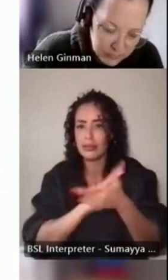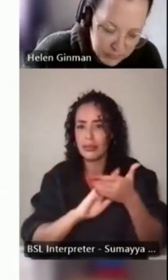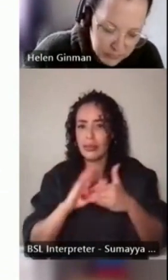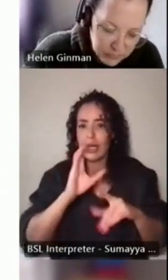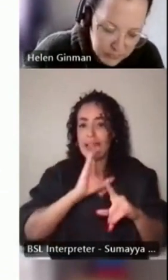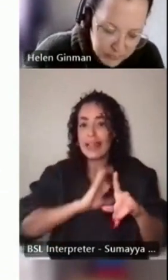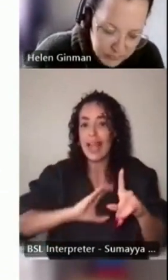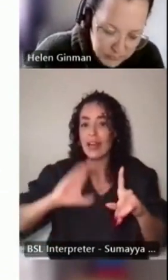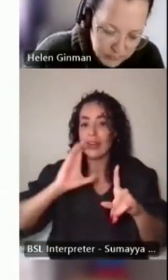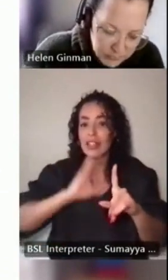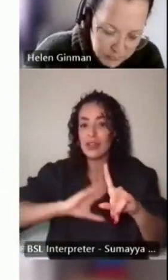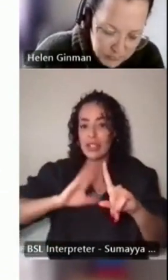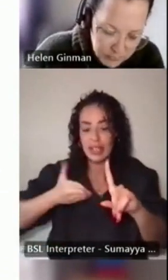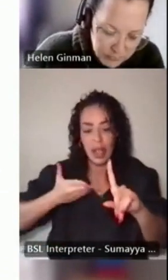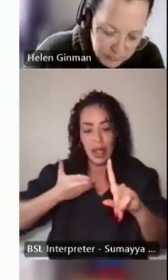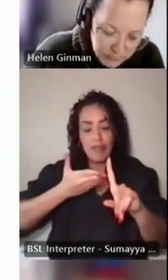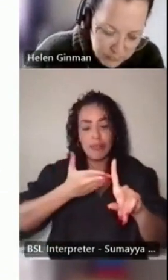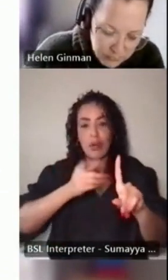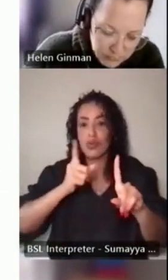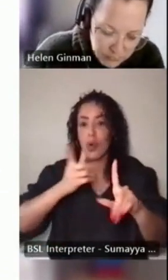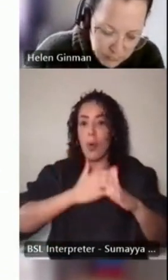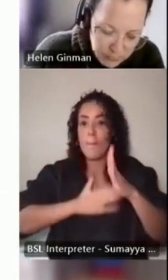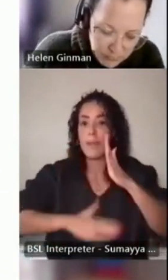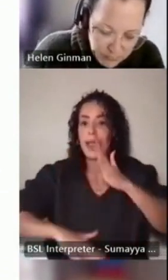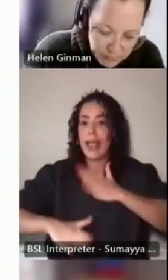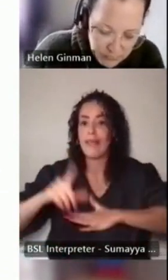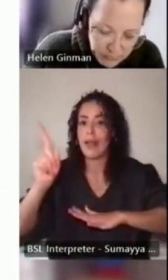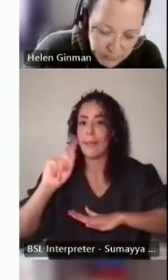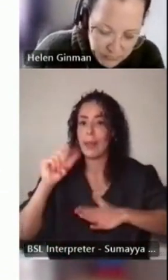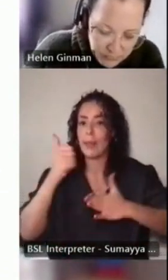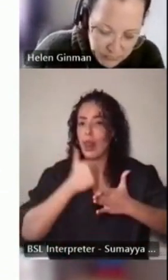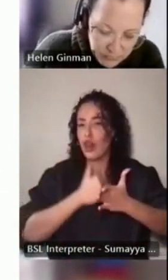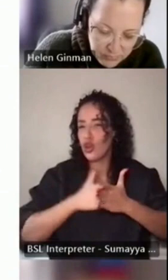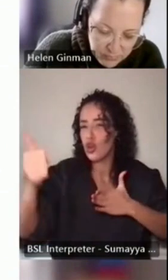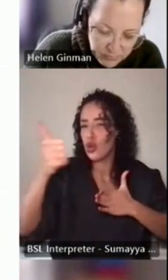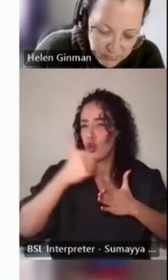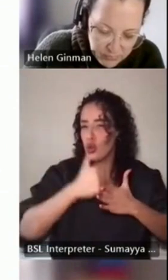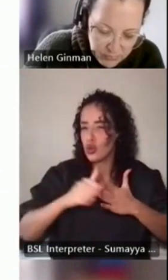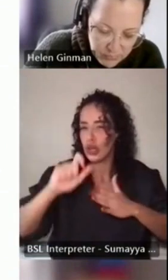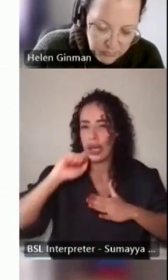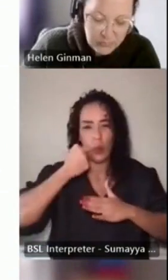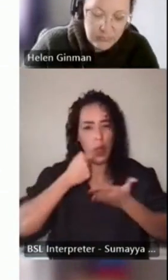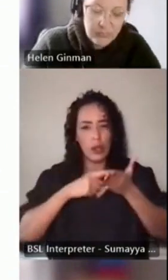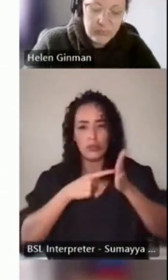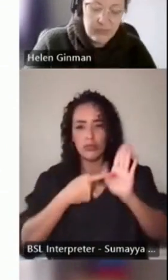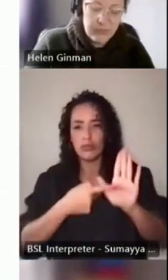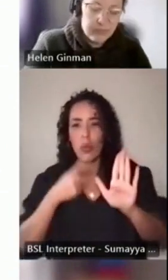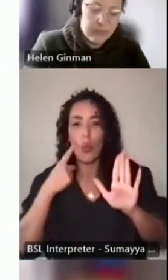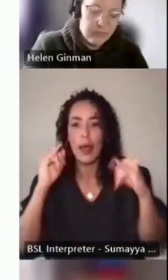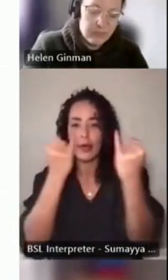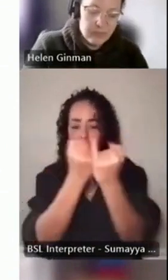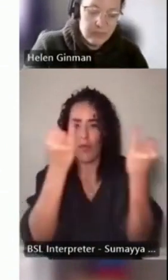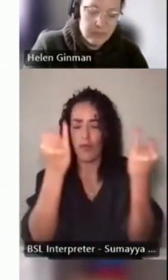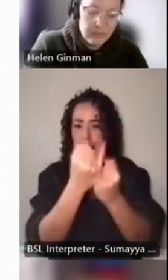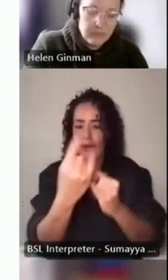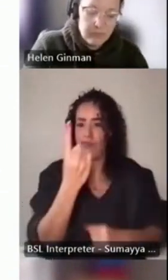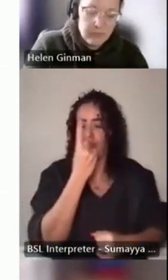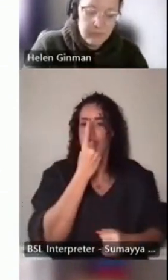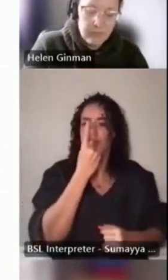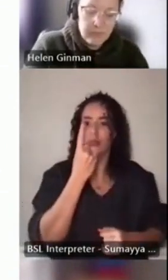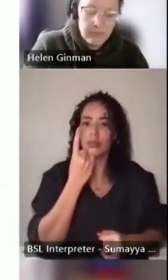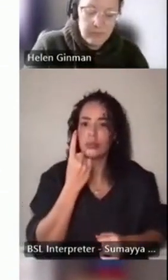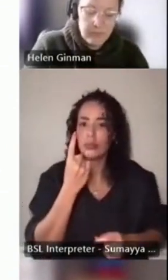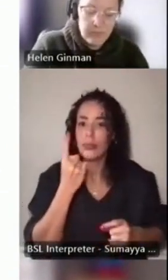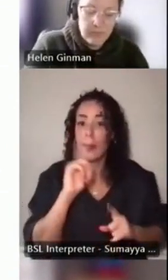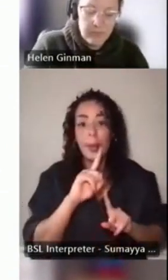characteristic approaches or behaviours that people tend to use when faced with conflict. So different people have different preferences